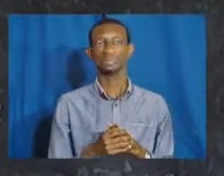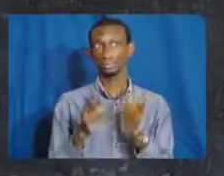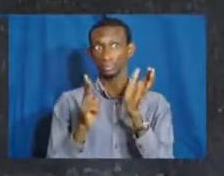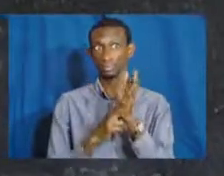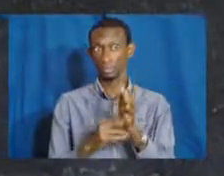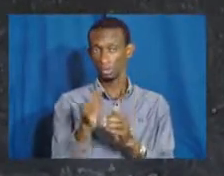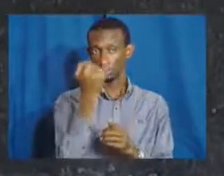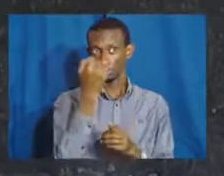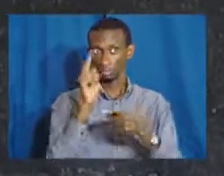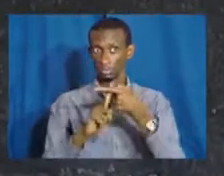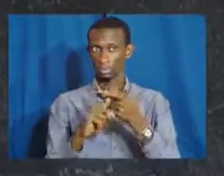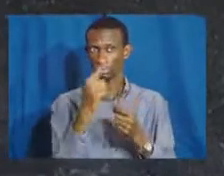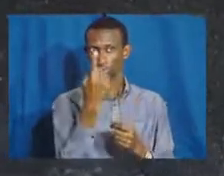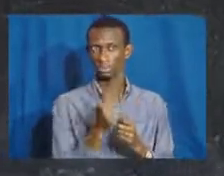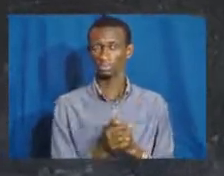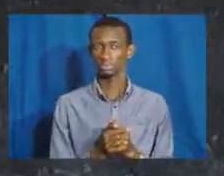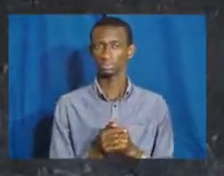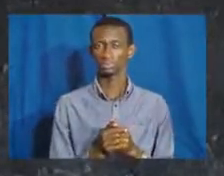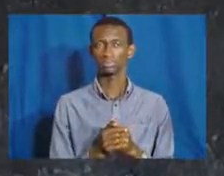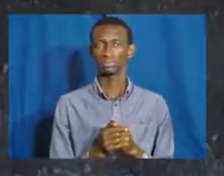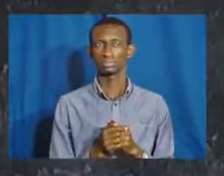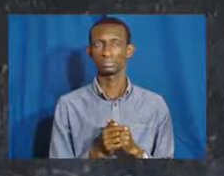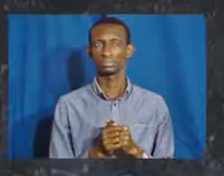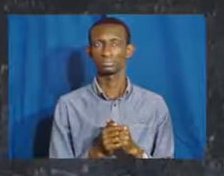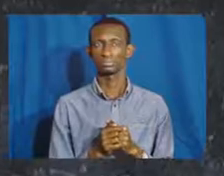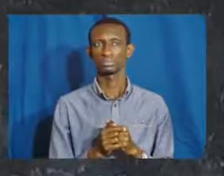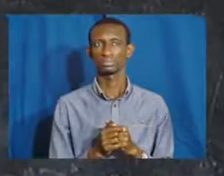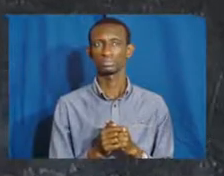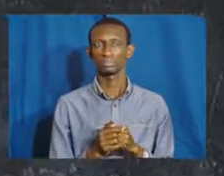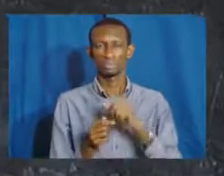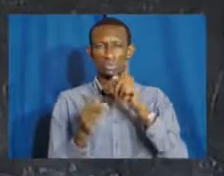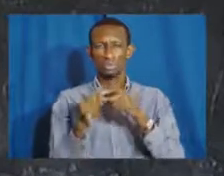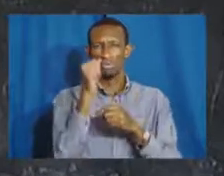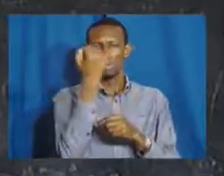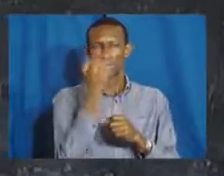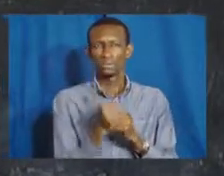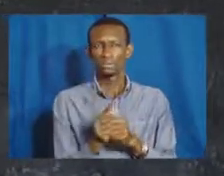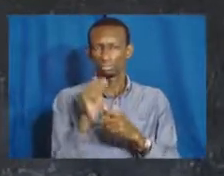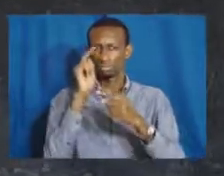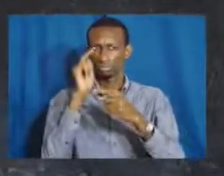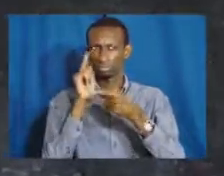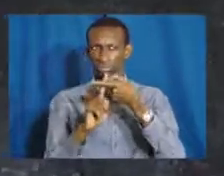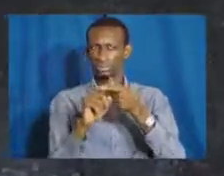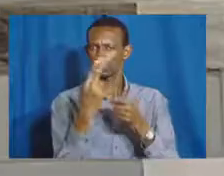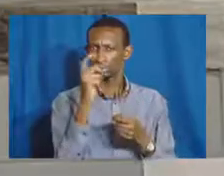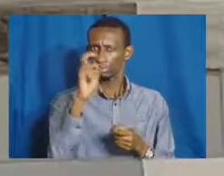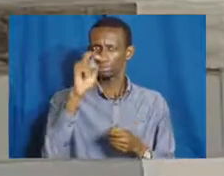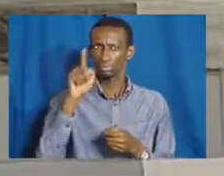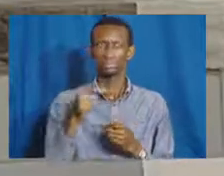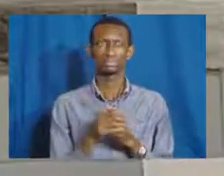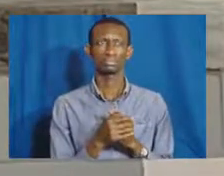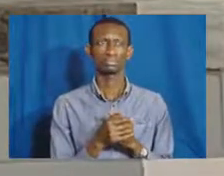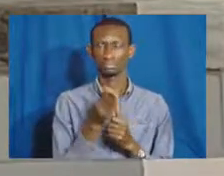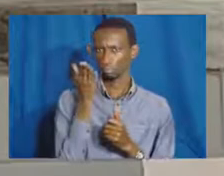5 plus 1 times 5 plus 2x. So it